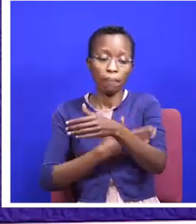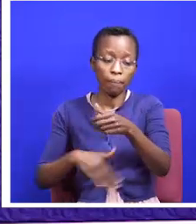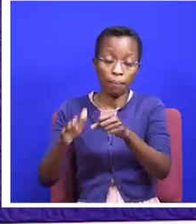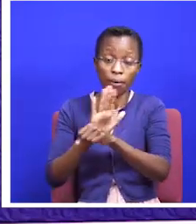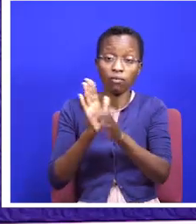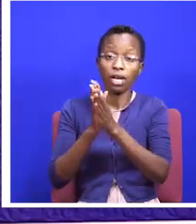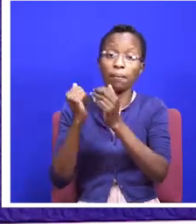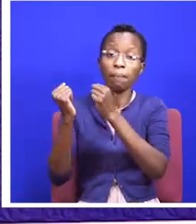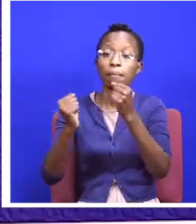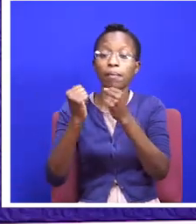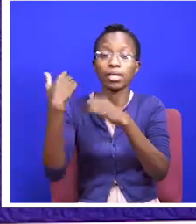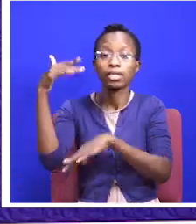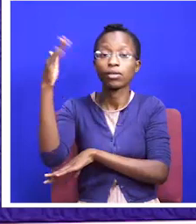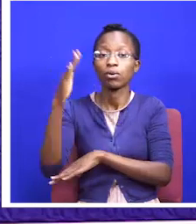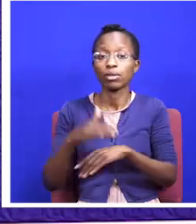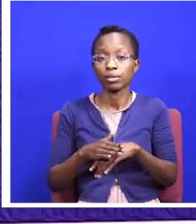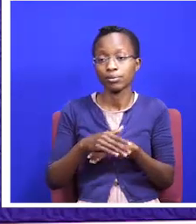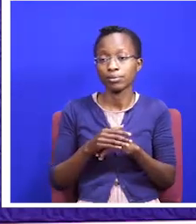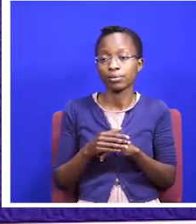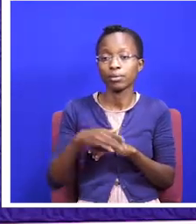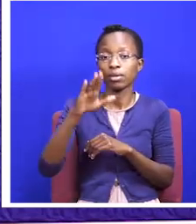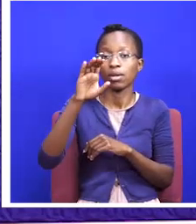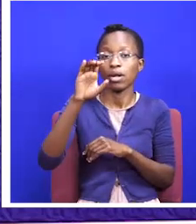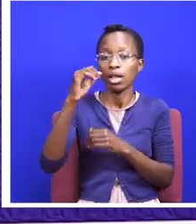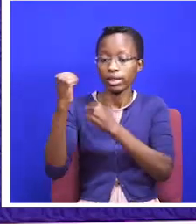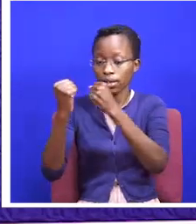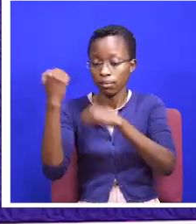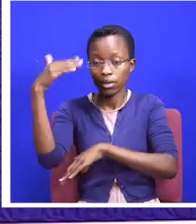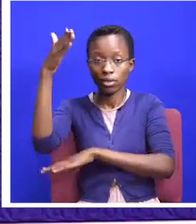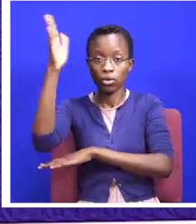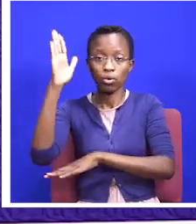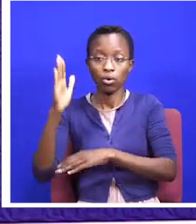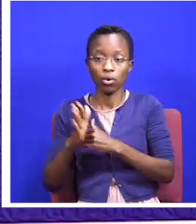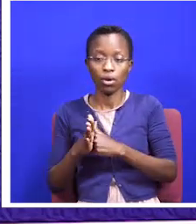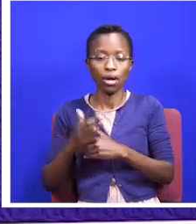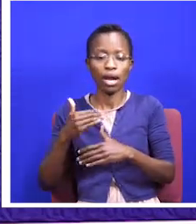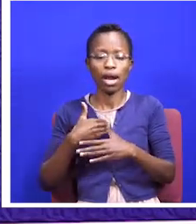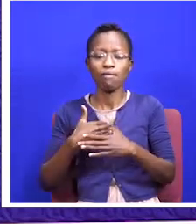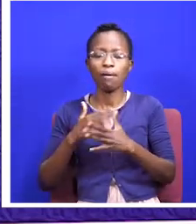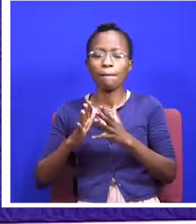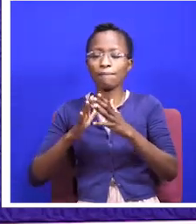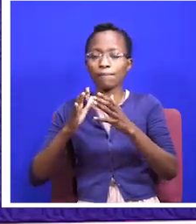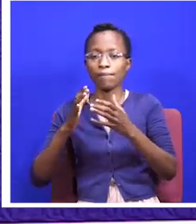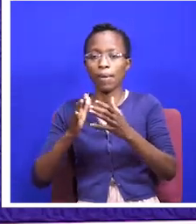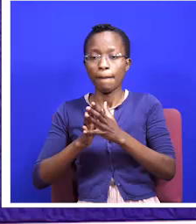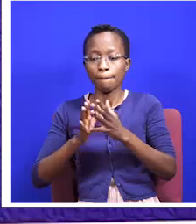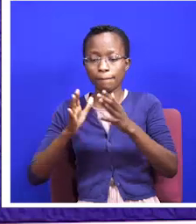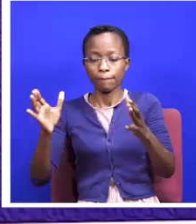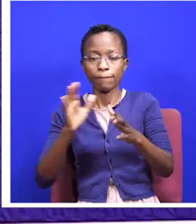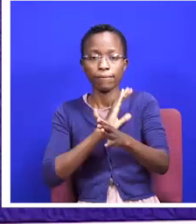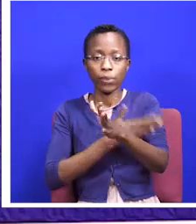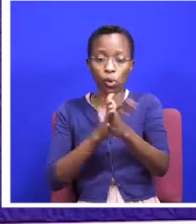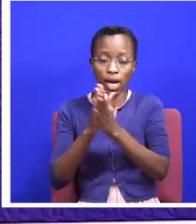mighty God. El Shaddai, God, has great power and